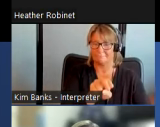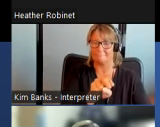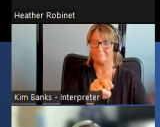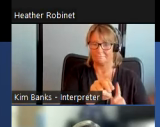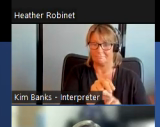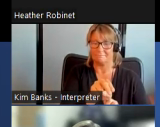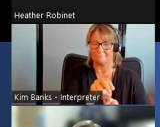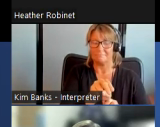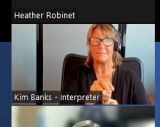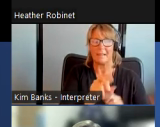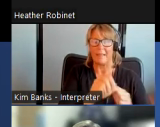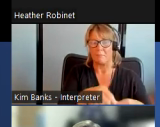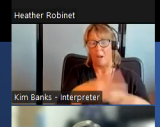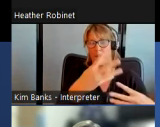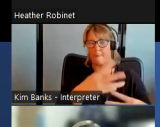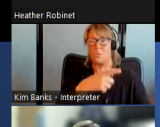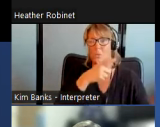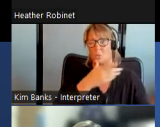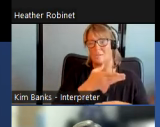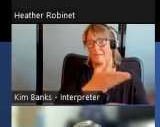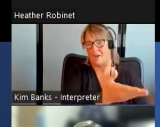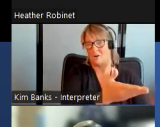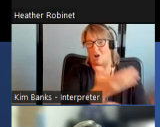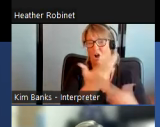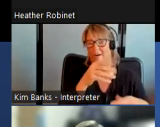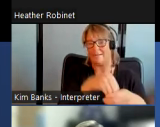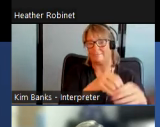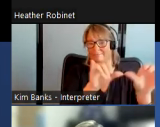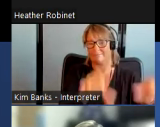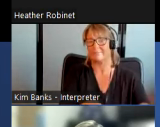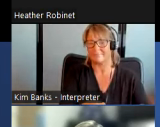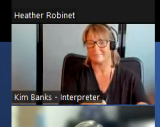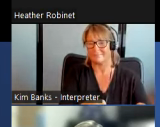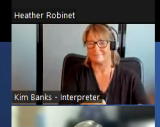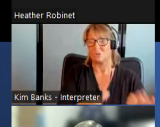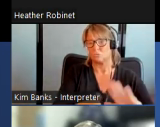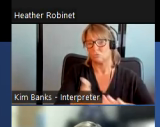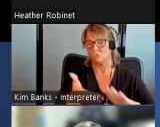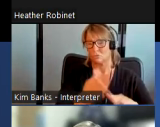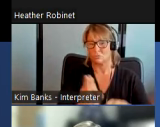to likely capture somebody who's already in the system.